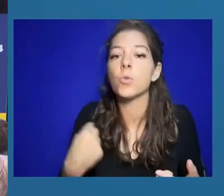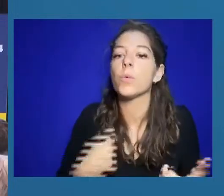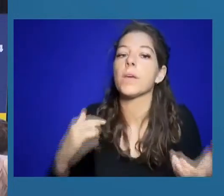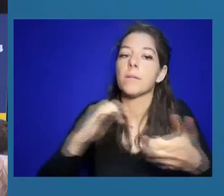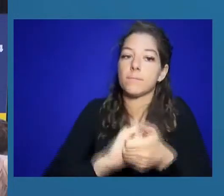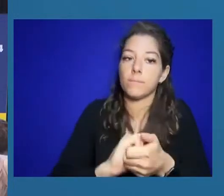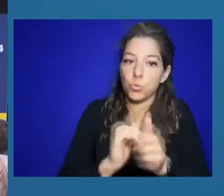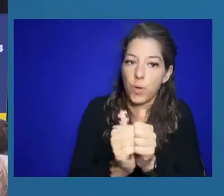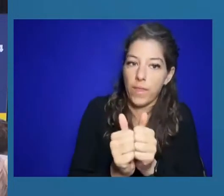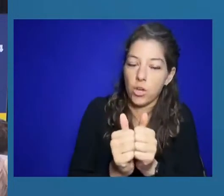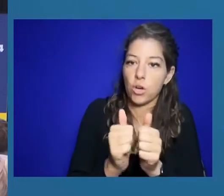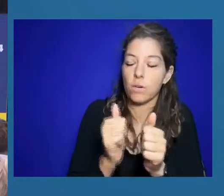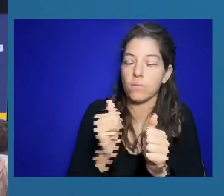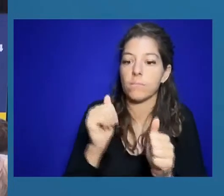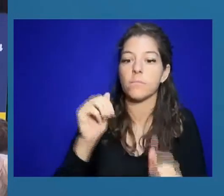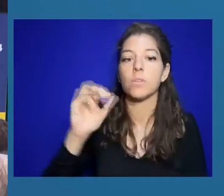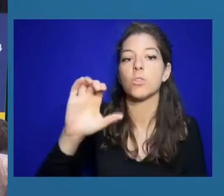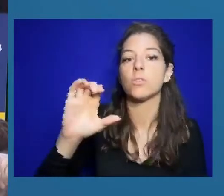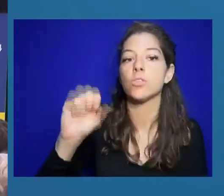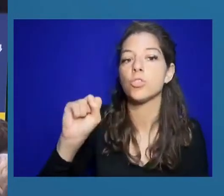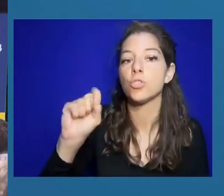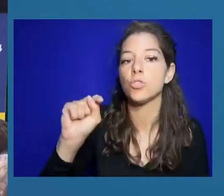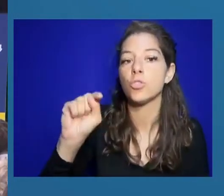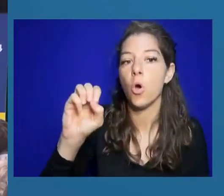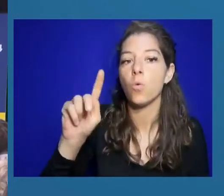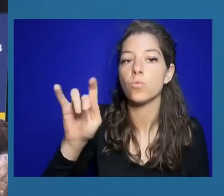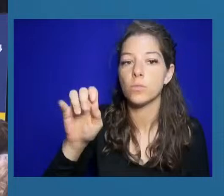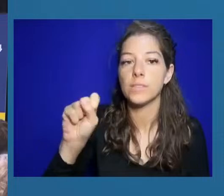Crystal Peoples-Stokes has joined us. We worked hard